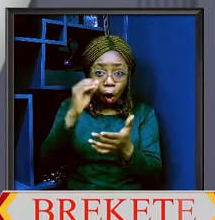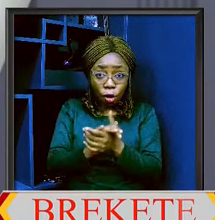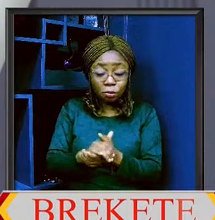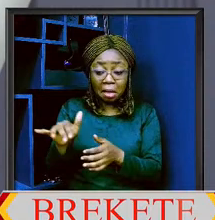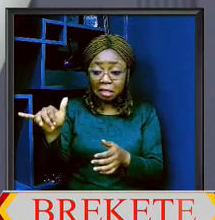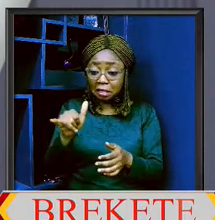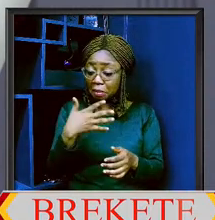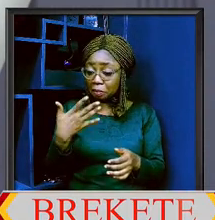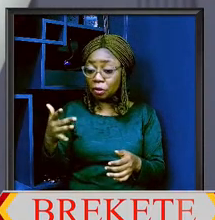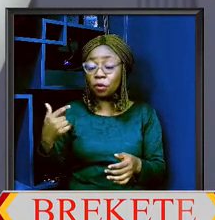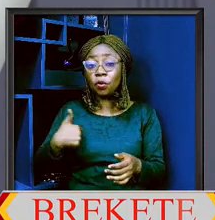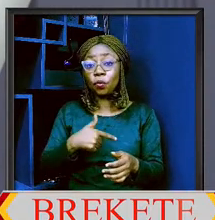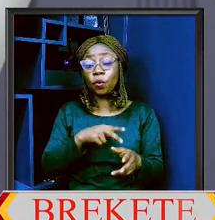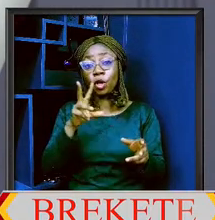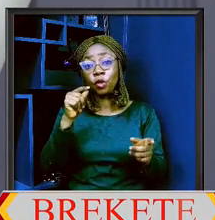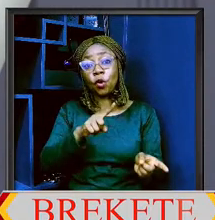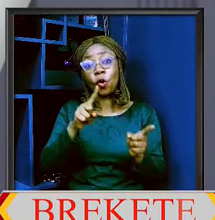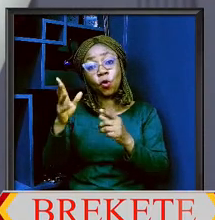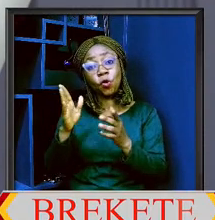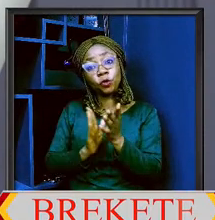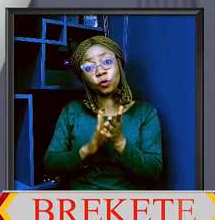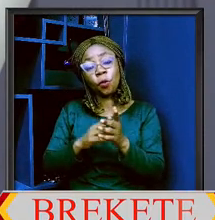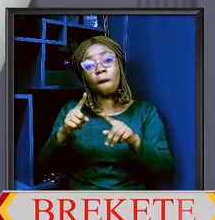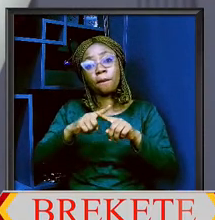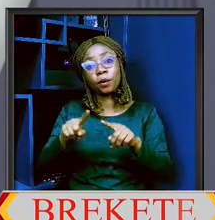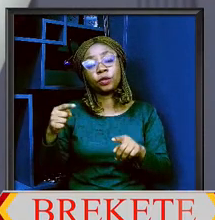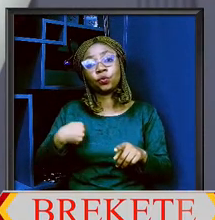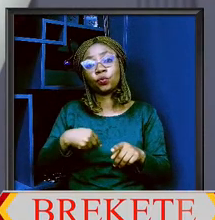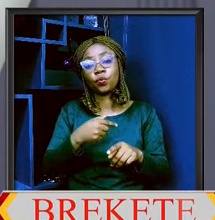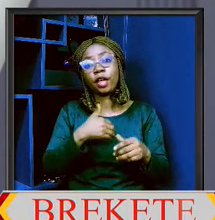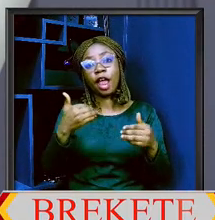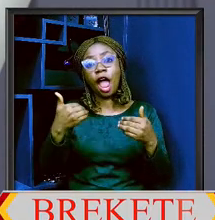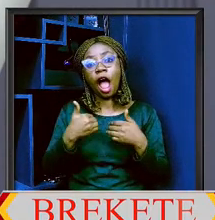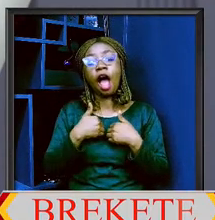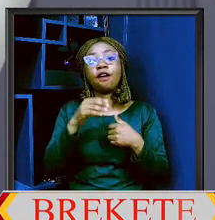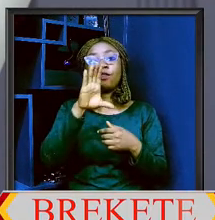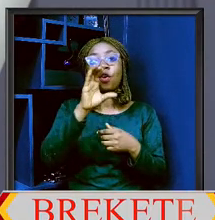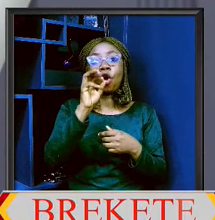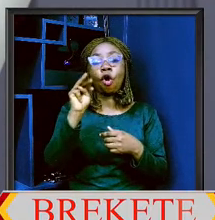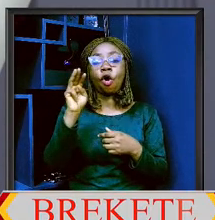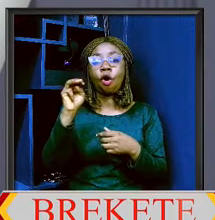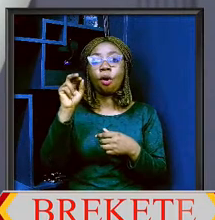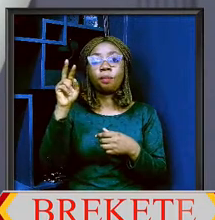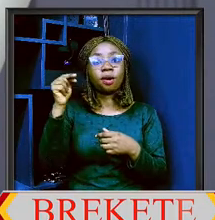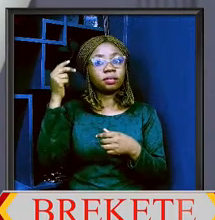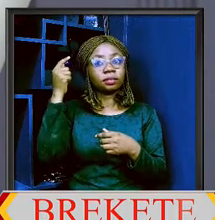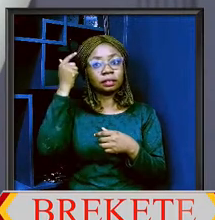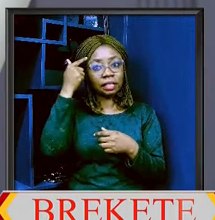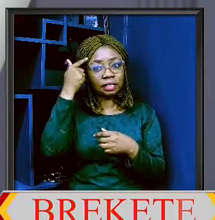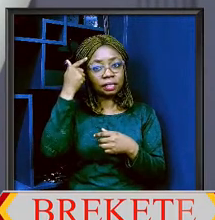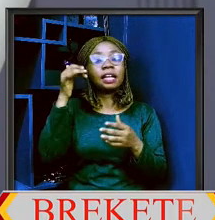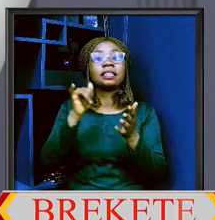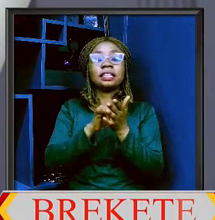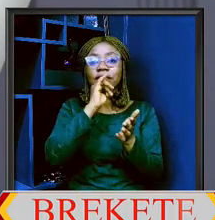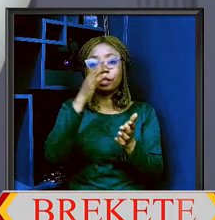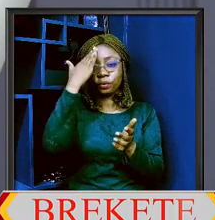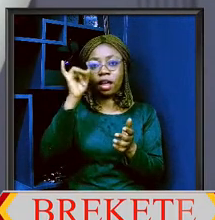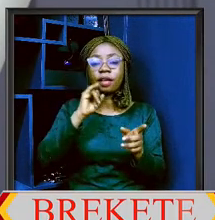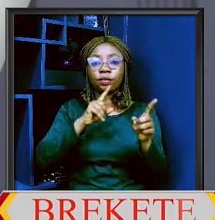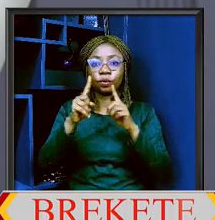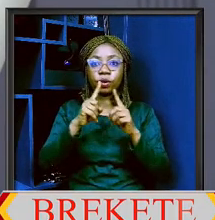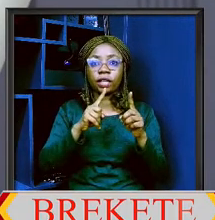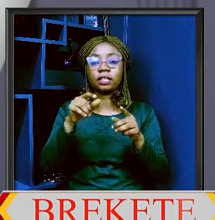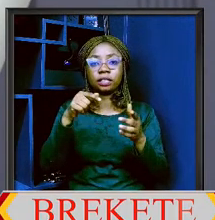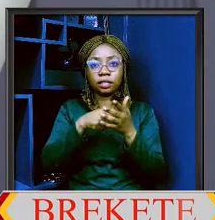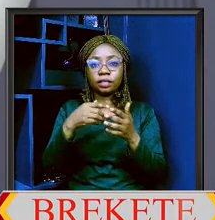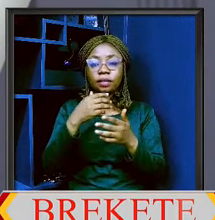get we not go school but we get Common Sense exactly that's why I was talking this morning CU as you talk that